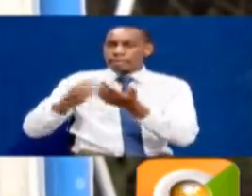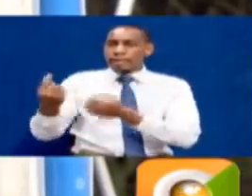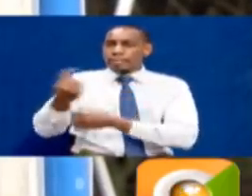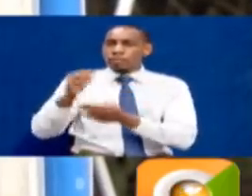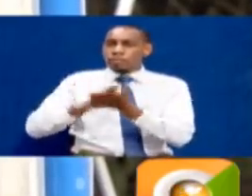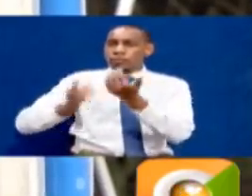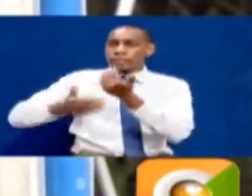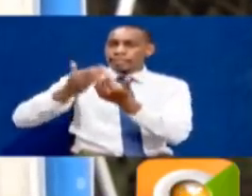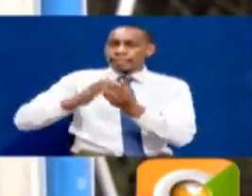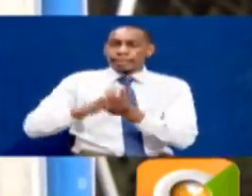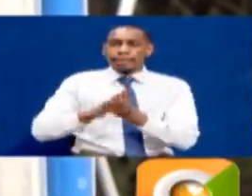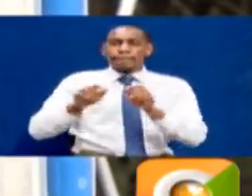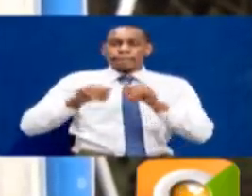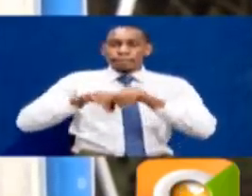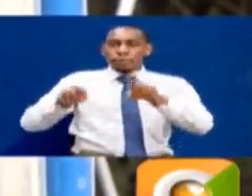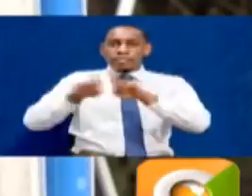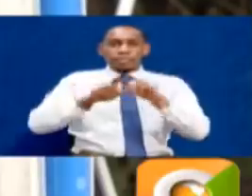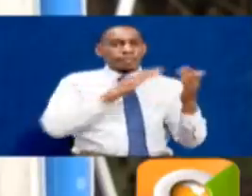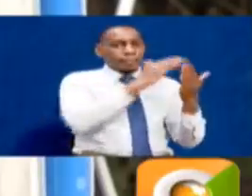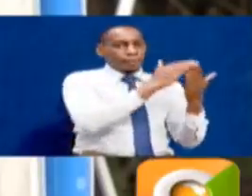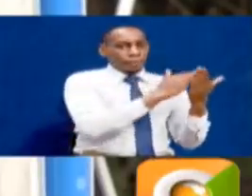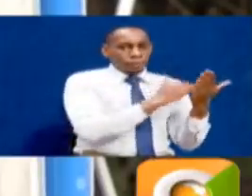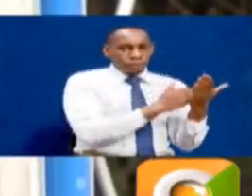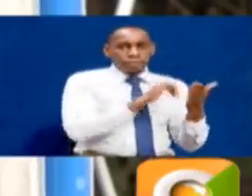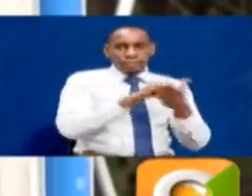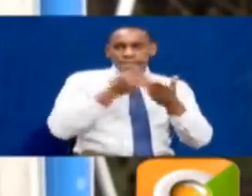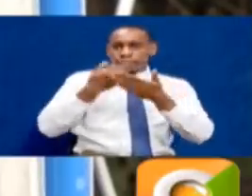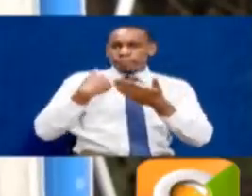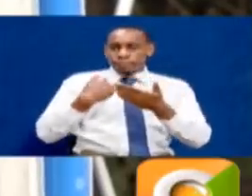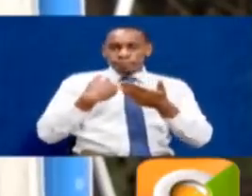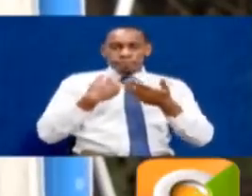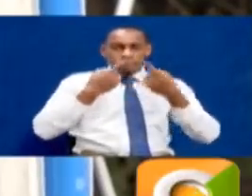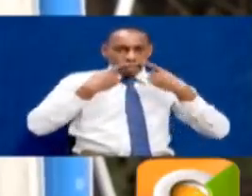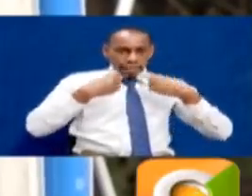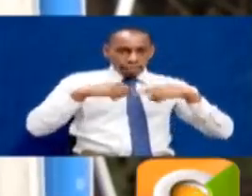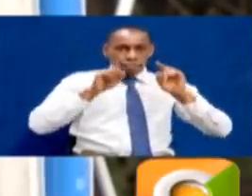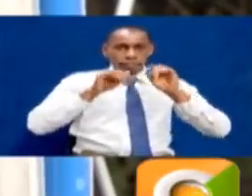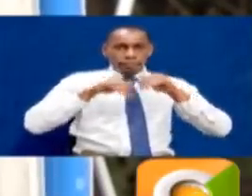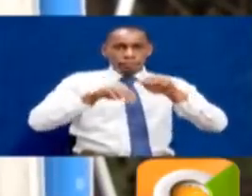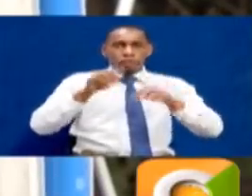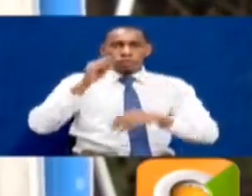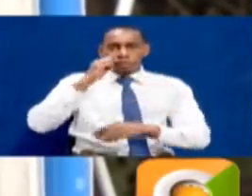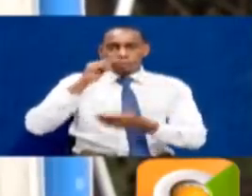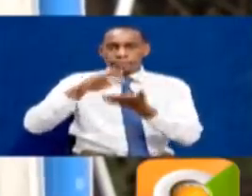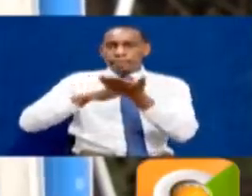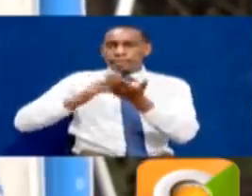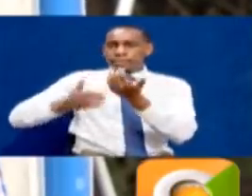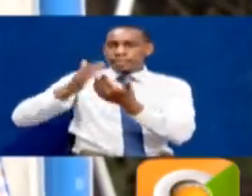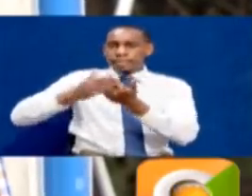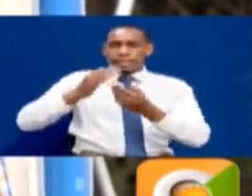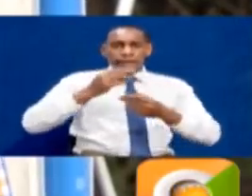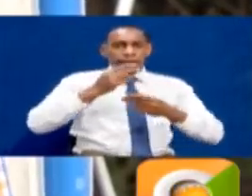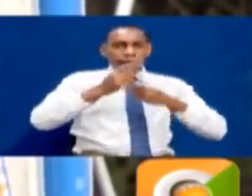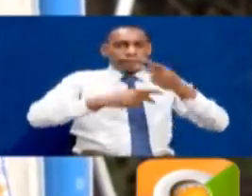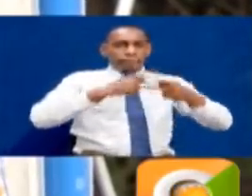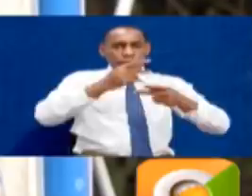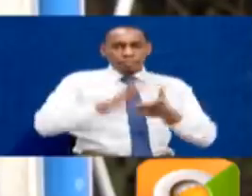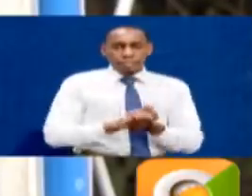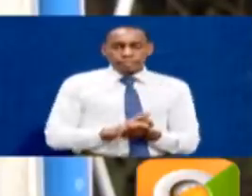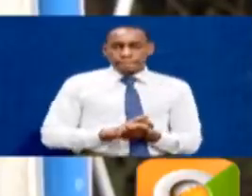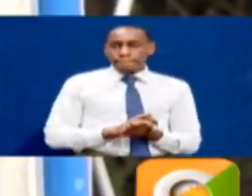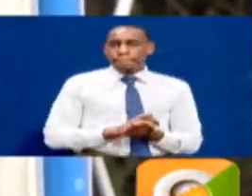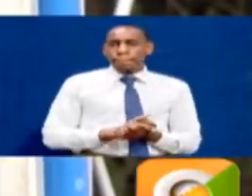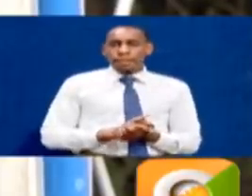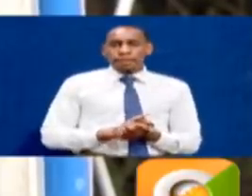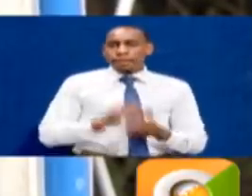care. Again, under the same program that I highlighted under the home-based care protocol. Then the final